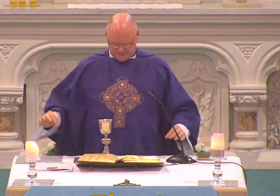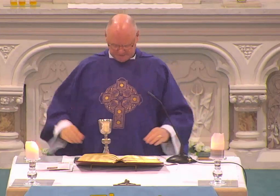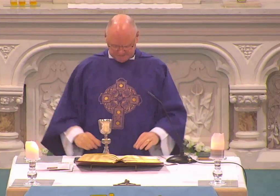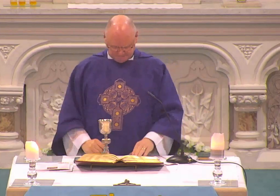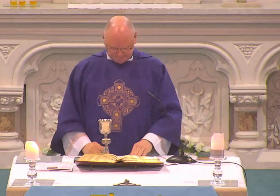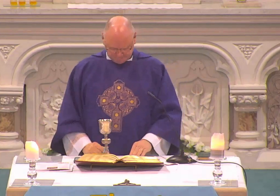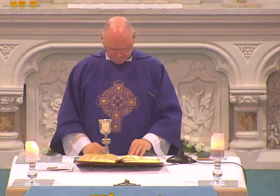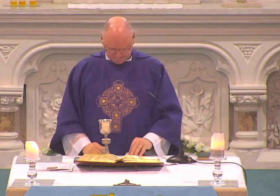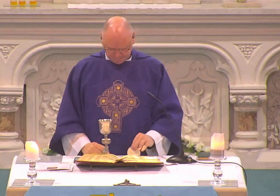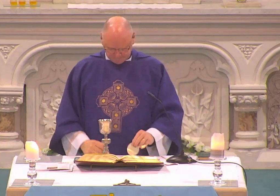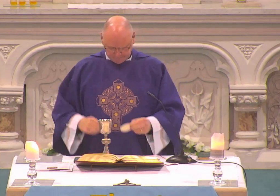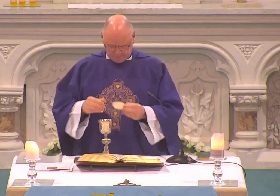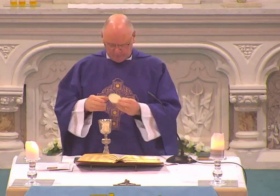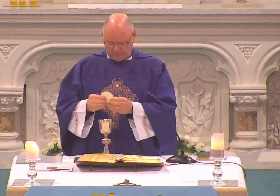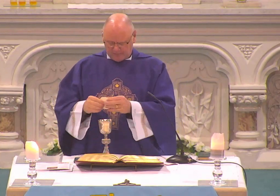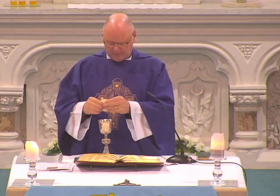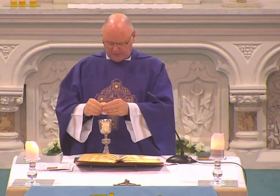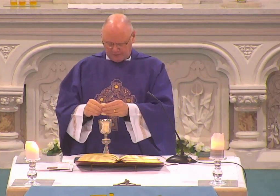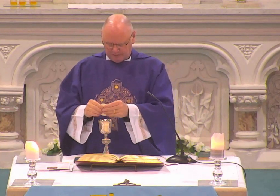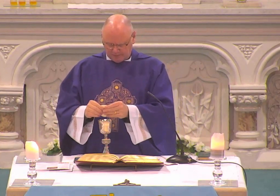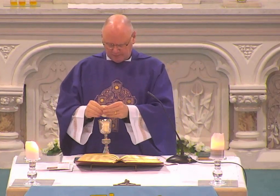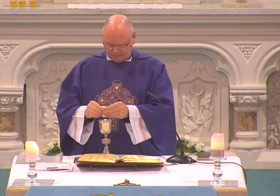peace.